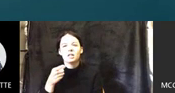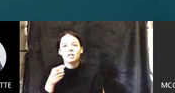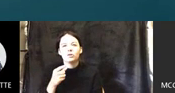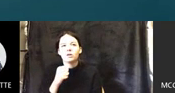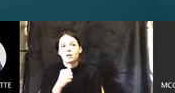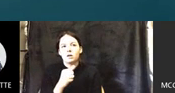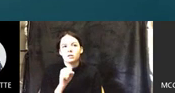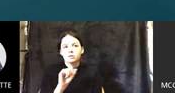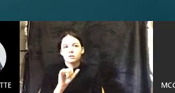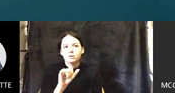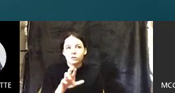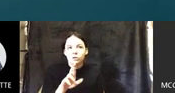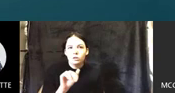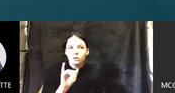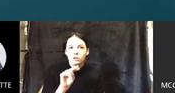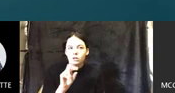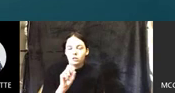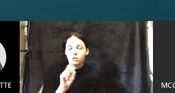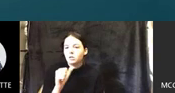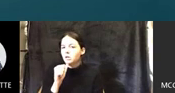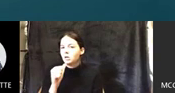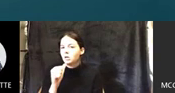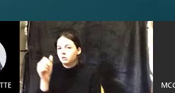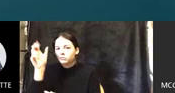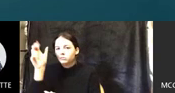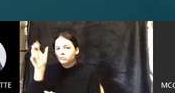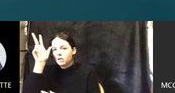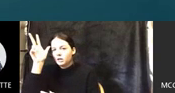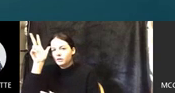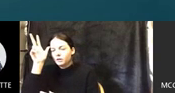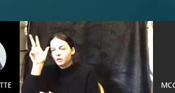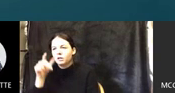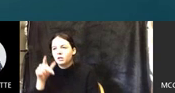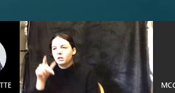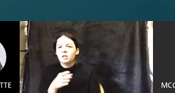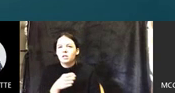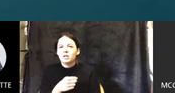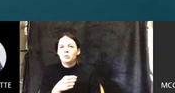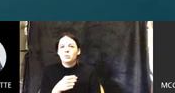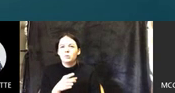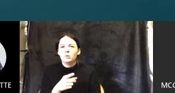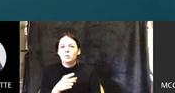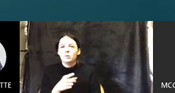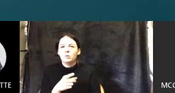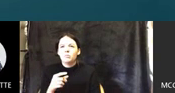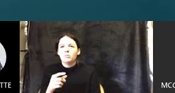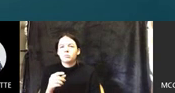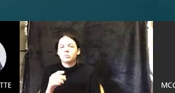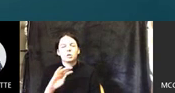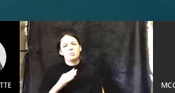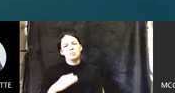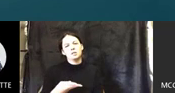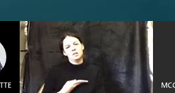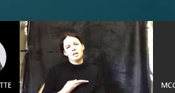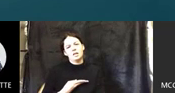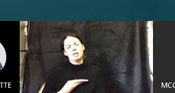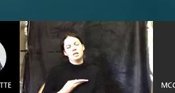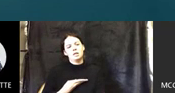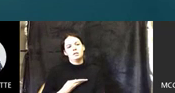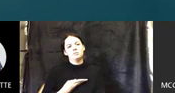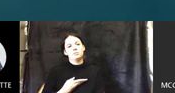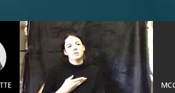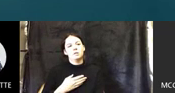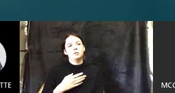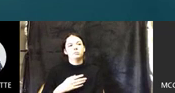that that I made the main character's family not too religious.